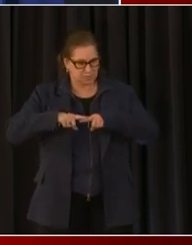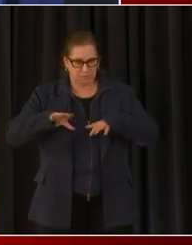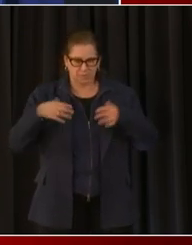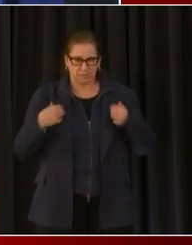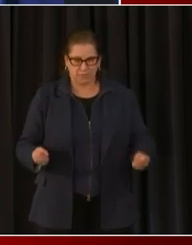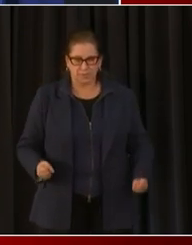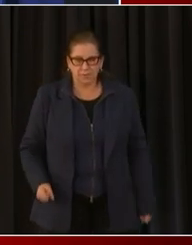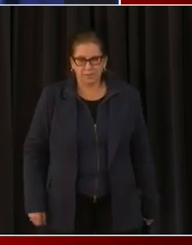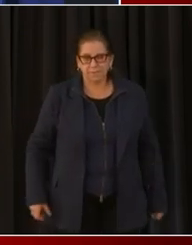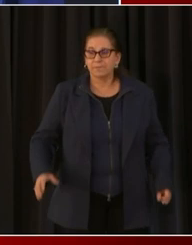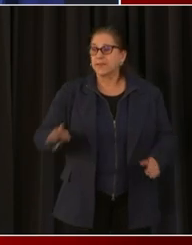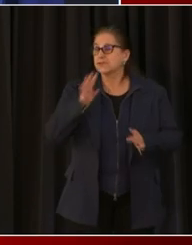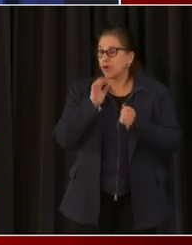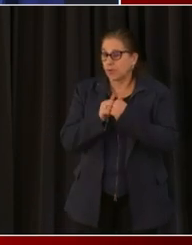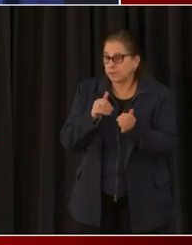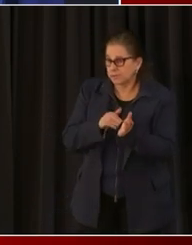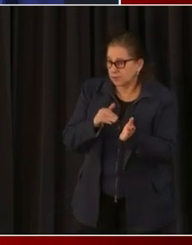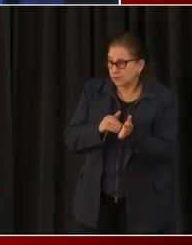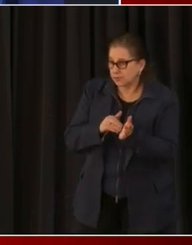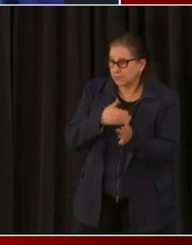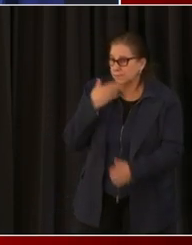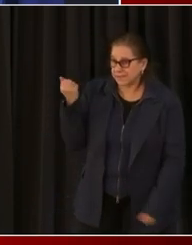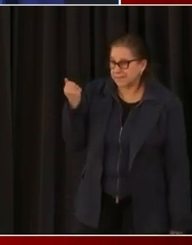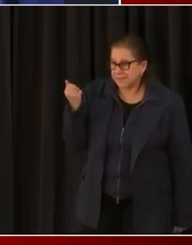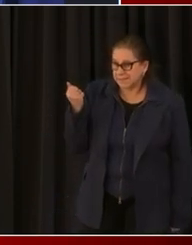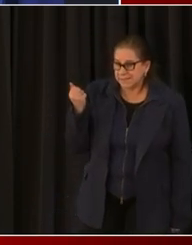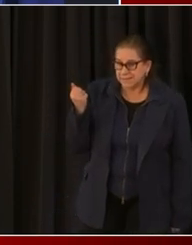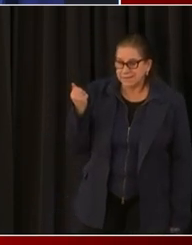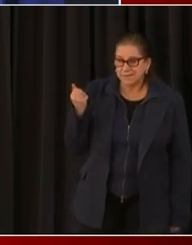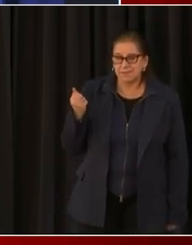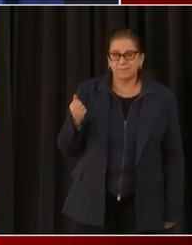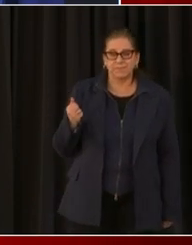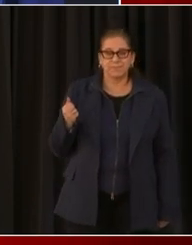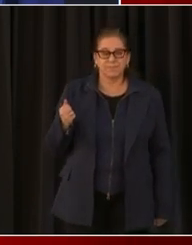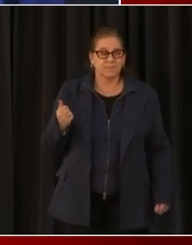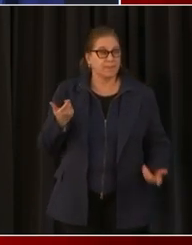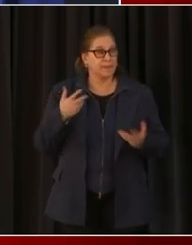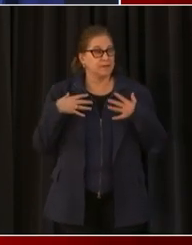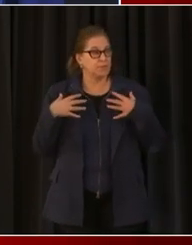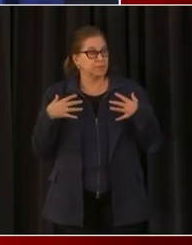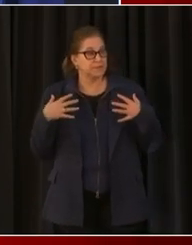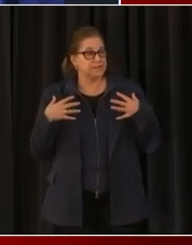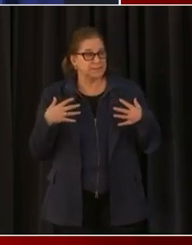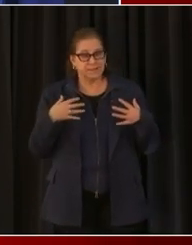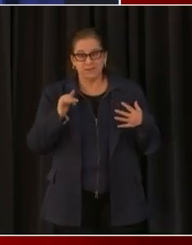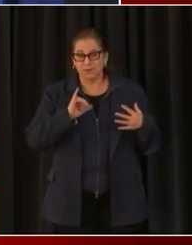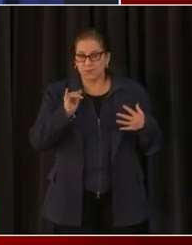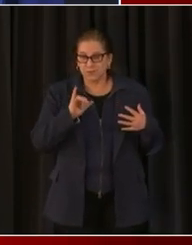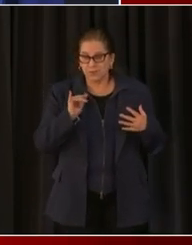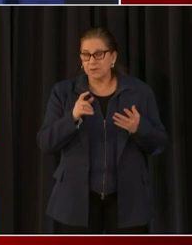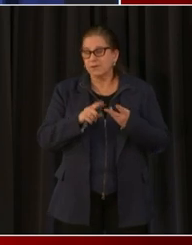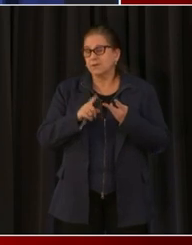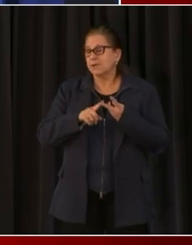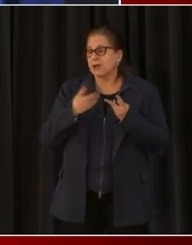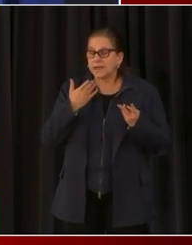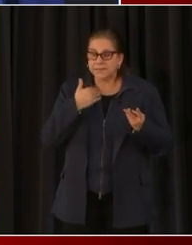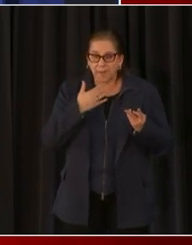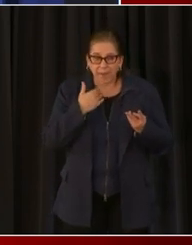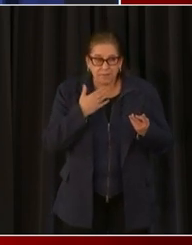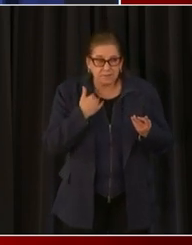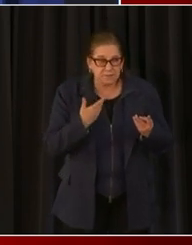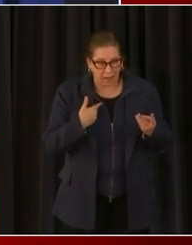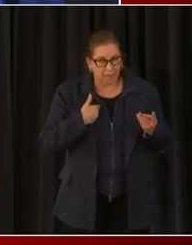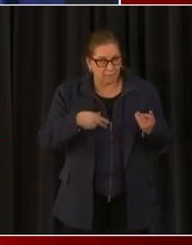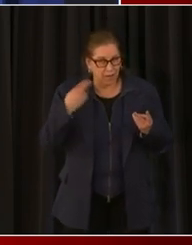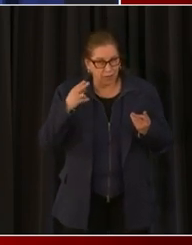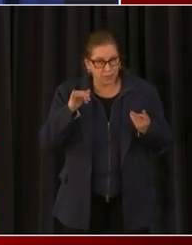very common in a lot of our women who are pregnant in DC, obesity, gestational diabetes, high blood pressure, I